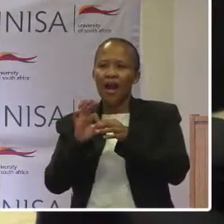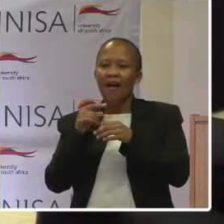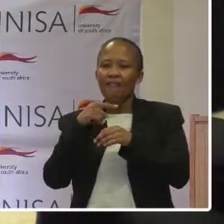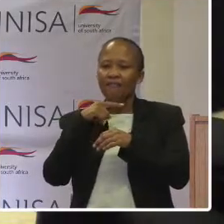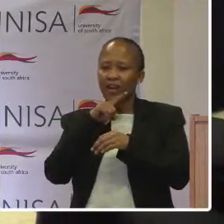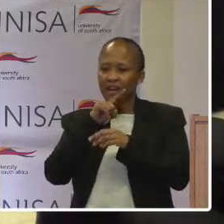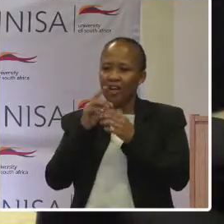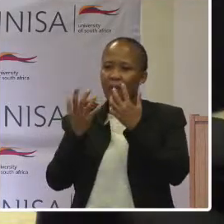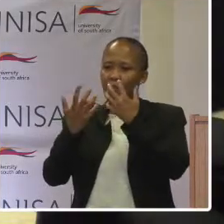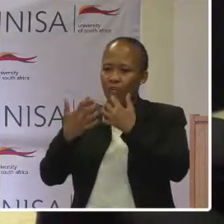Mali, more artificial,